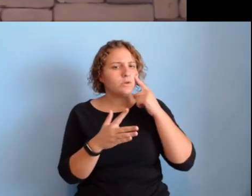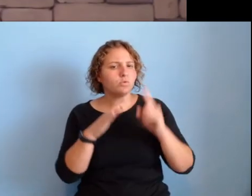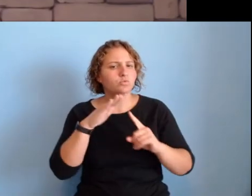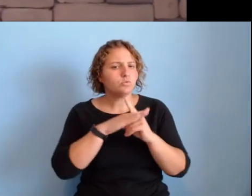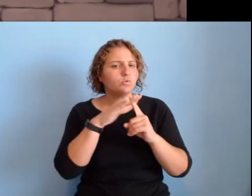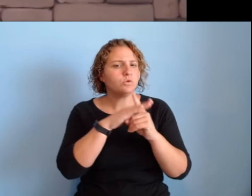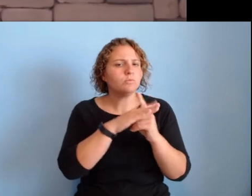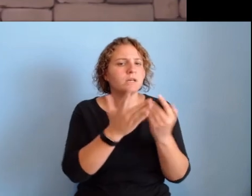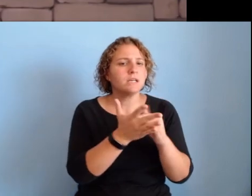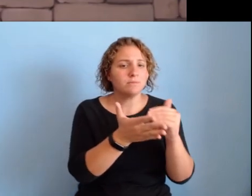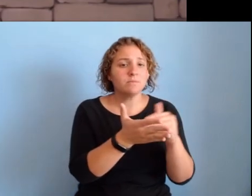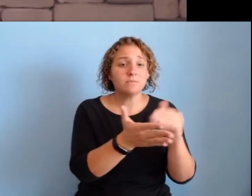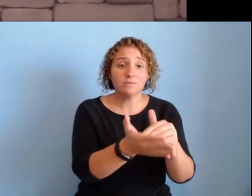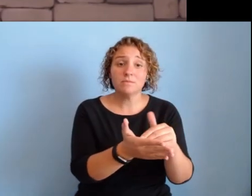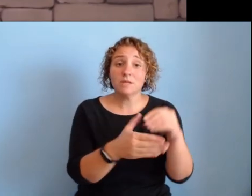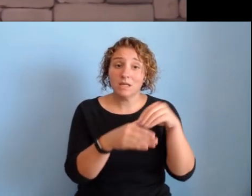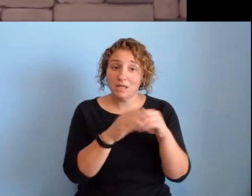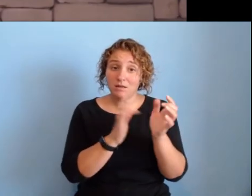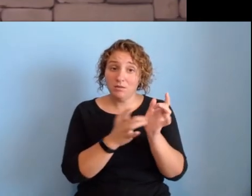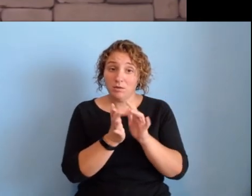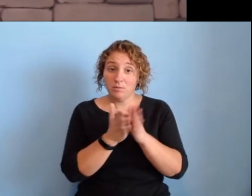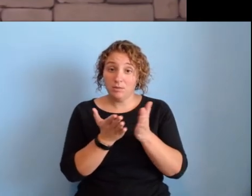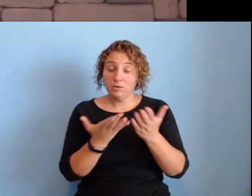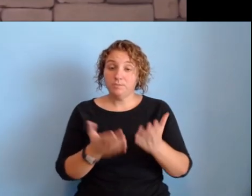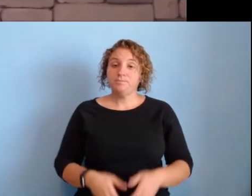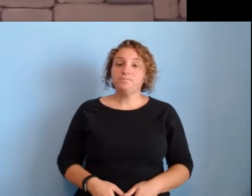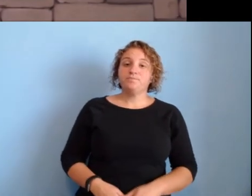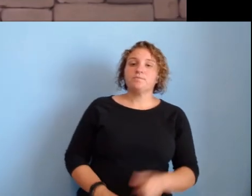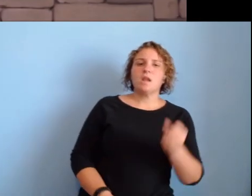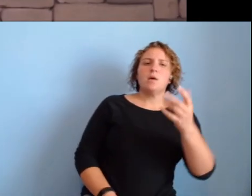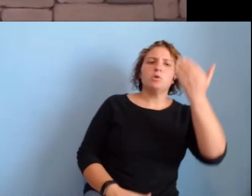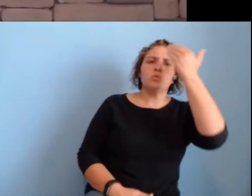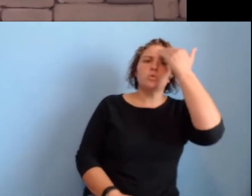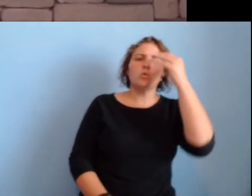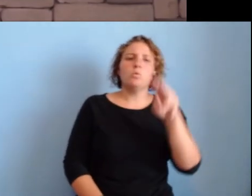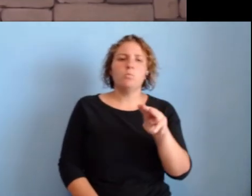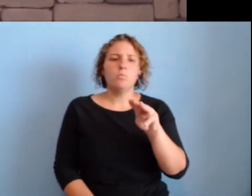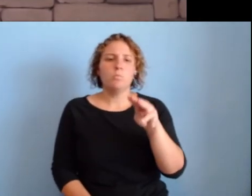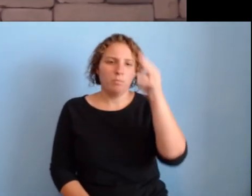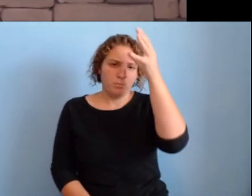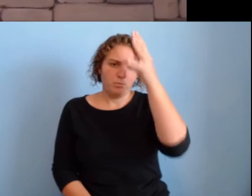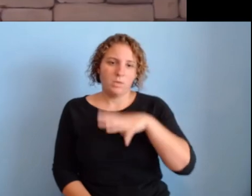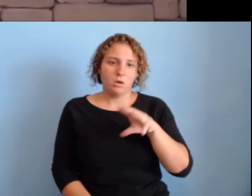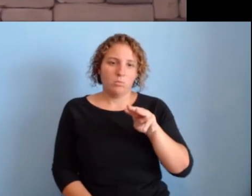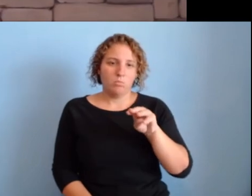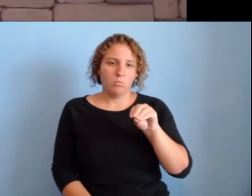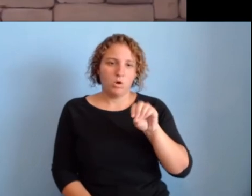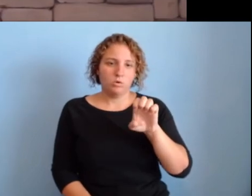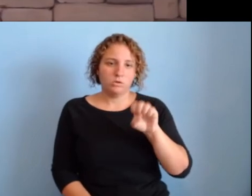New Testament. Exodus 32. How many have heard of Moses? Three of you. Ooh.